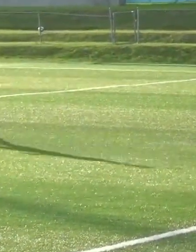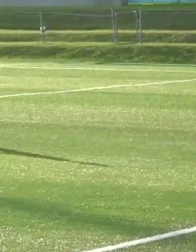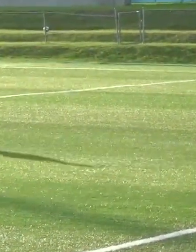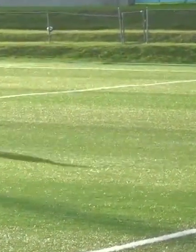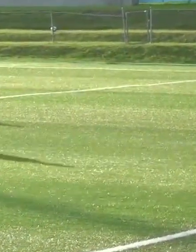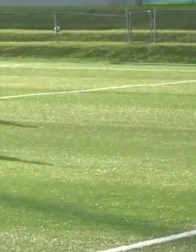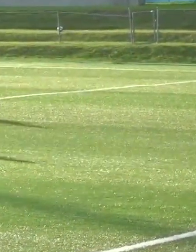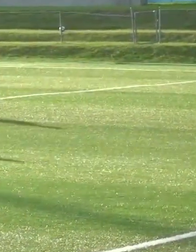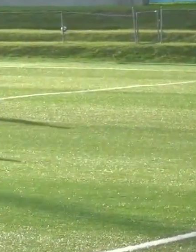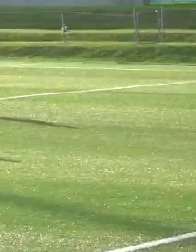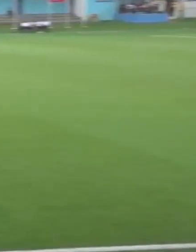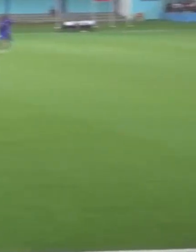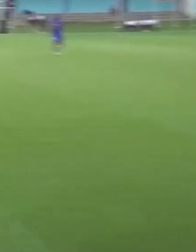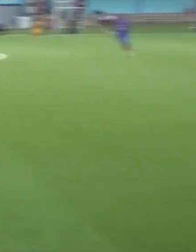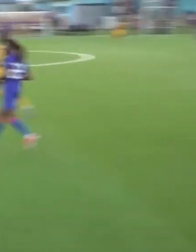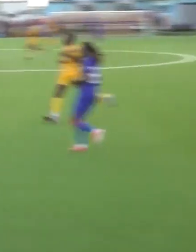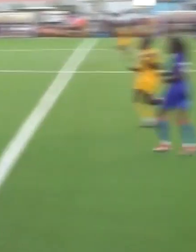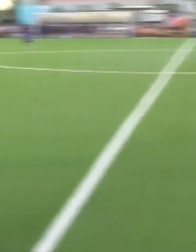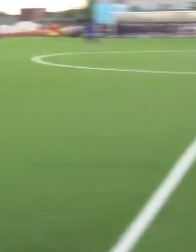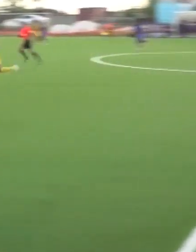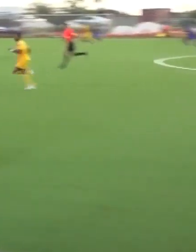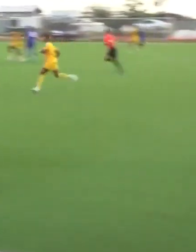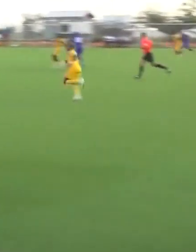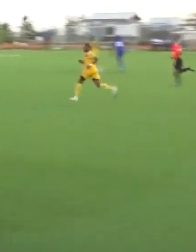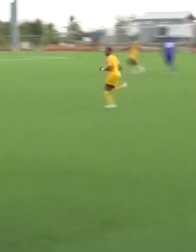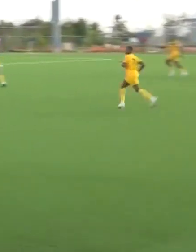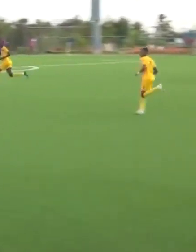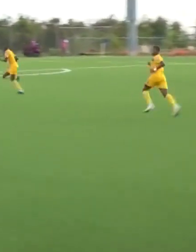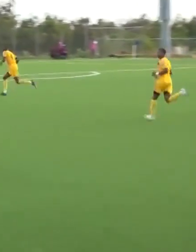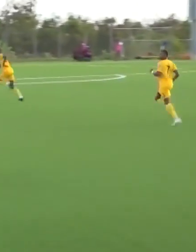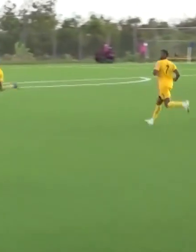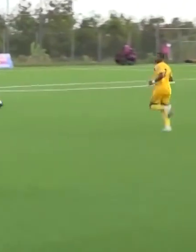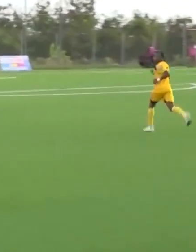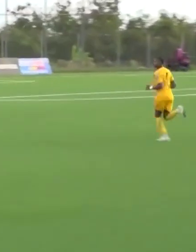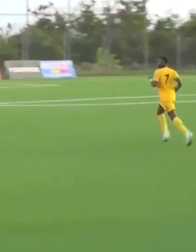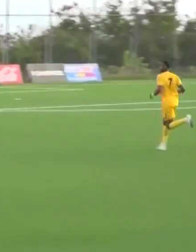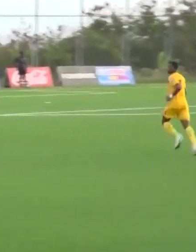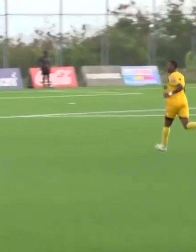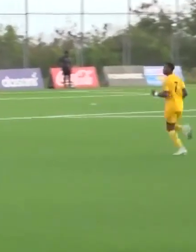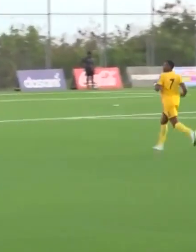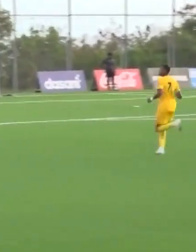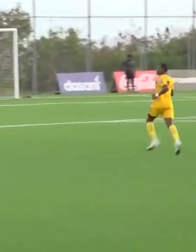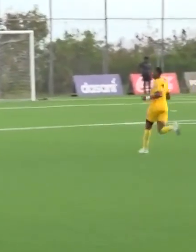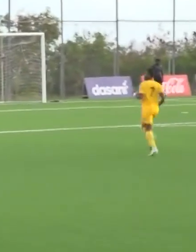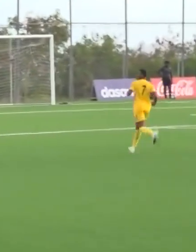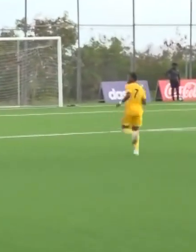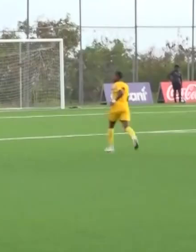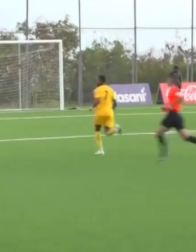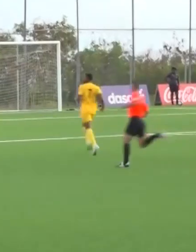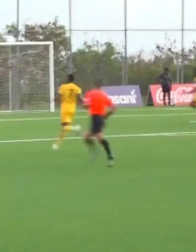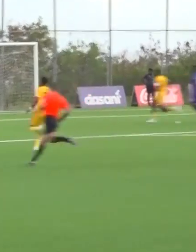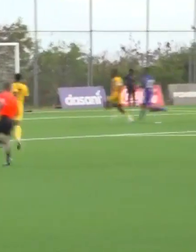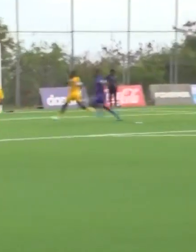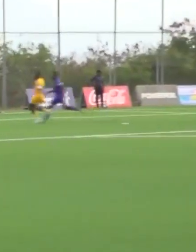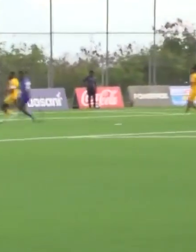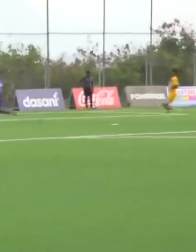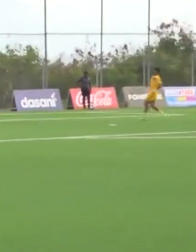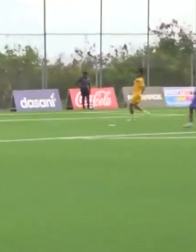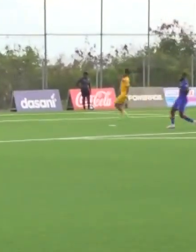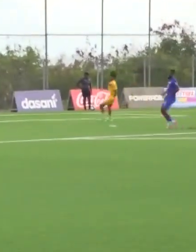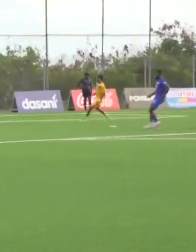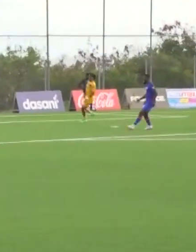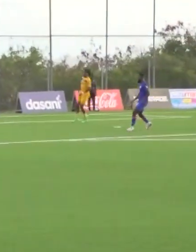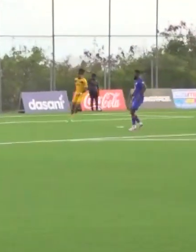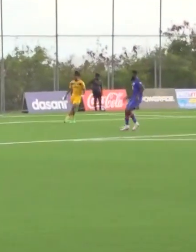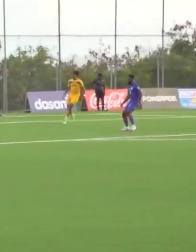Haitian custodian. Barbados were then made to pay for not taking their chances when Luke Lacroix doubled Haiti's